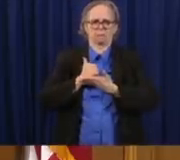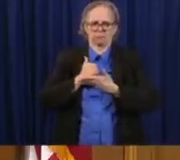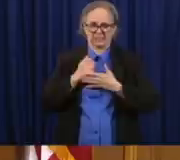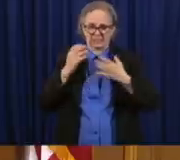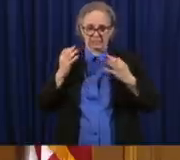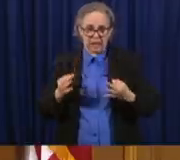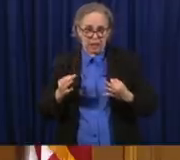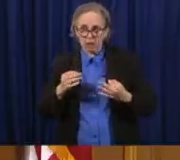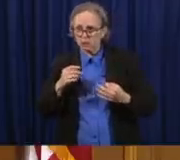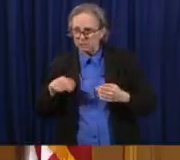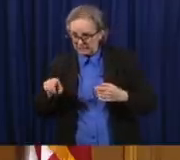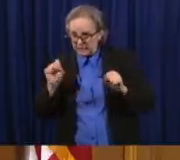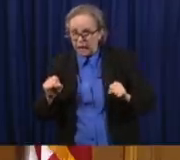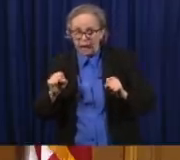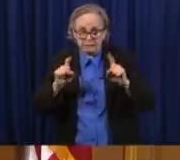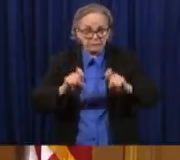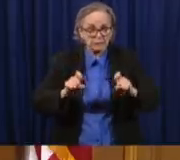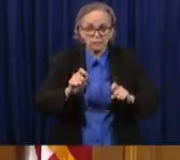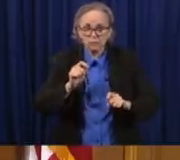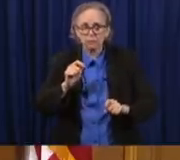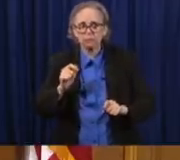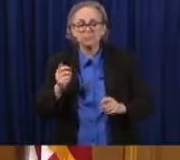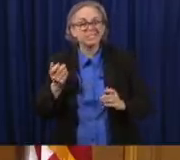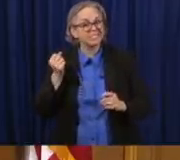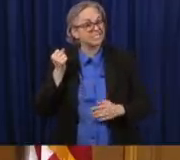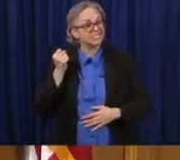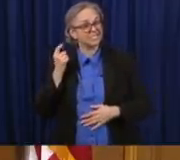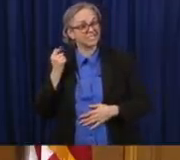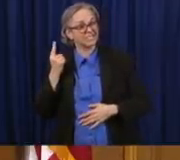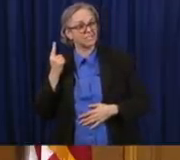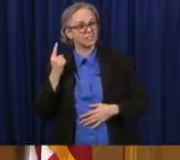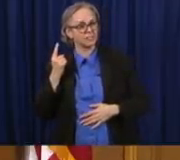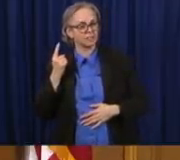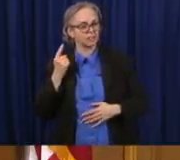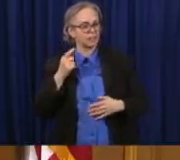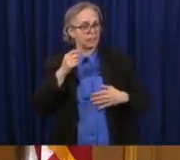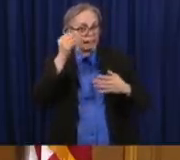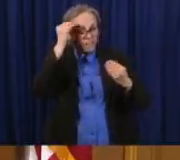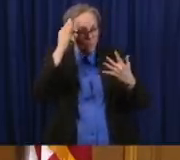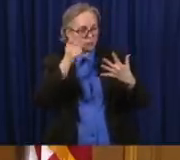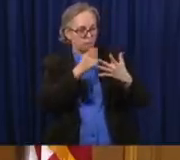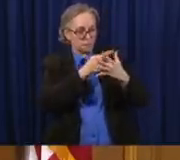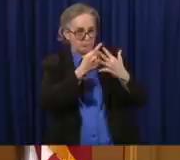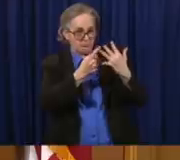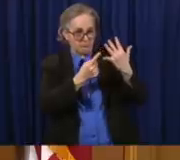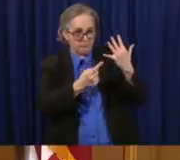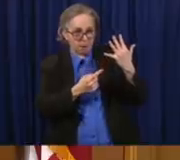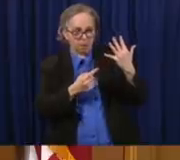we're going to be very fact-driven. We're going to adjust as we need to as we move forward.